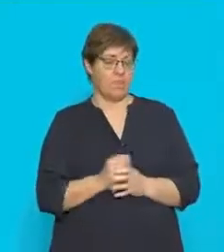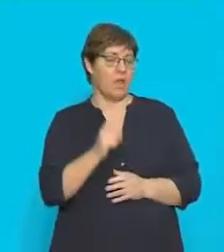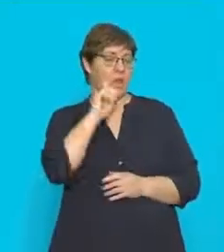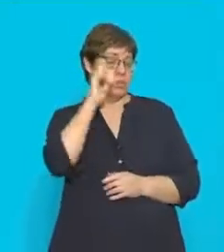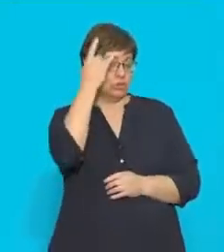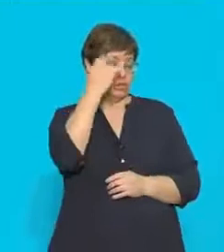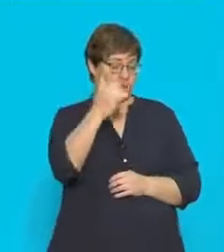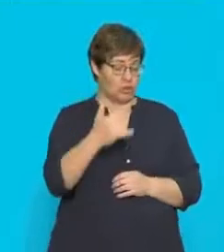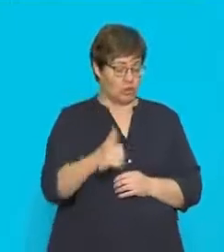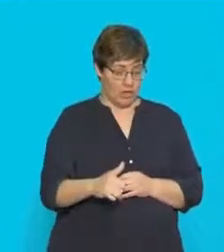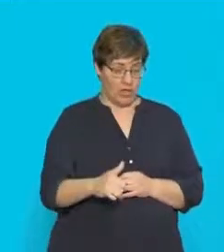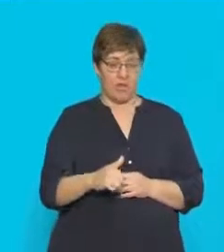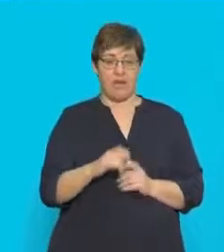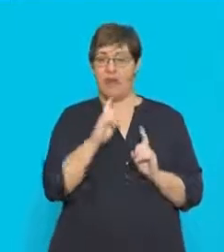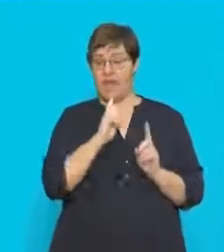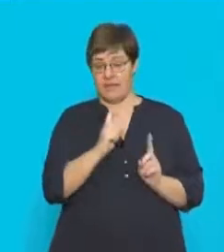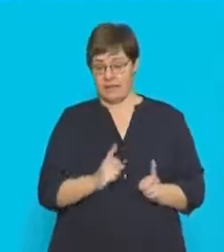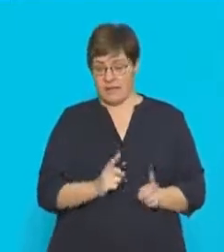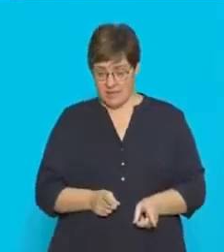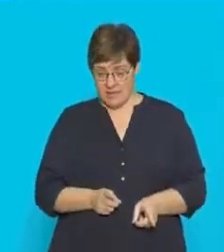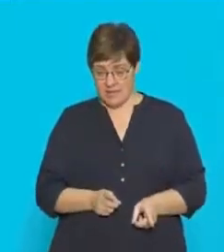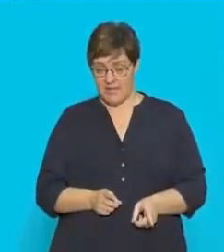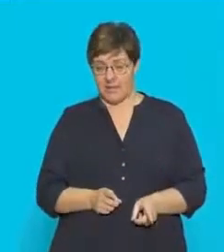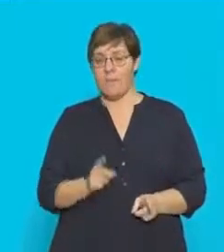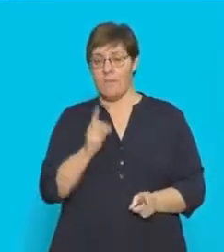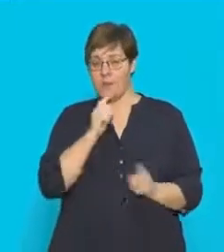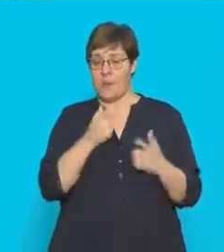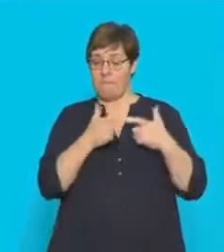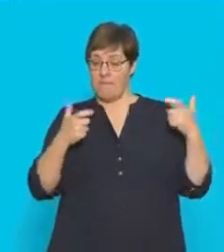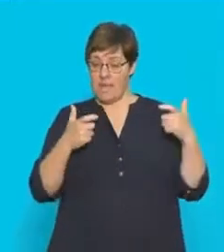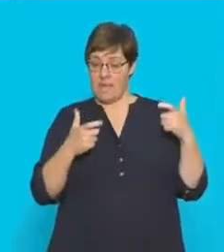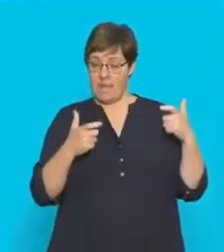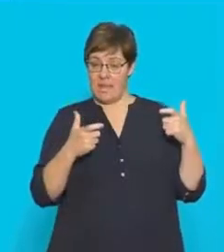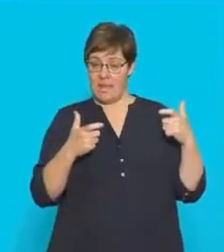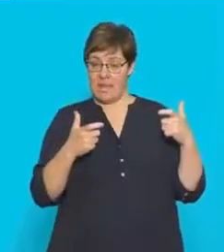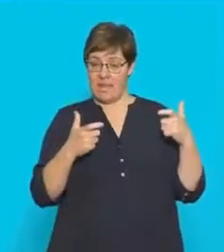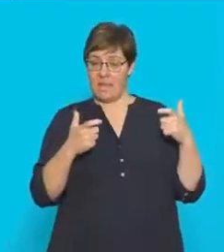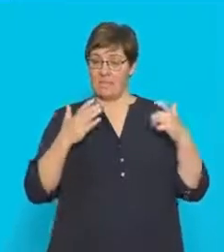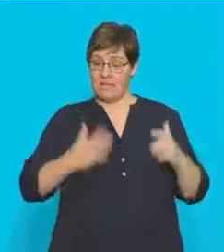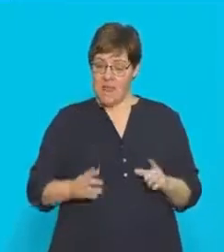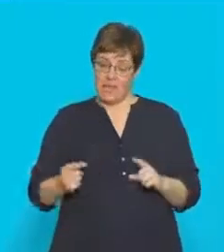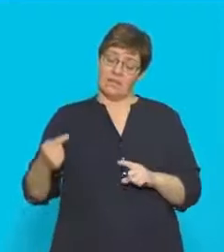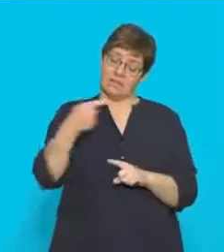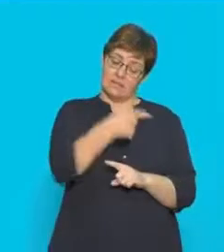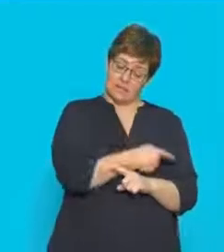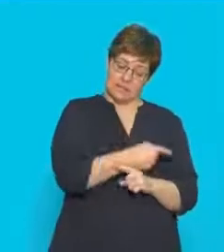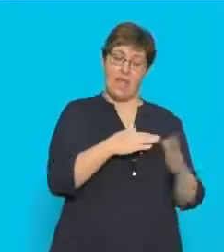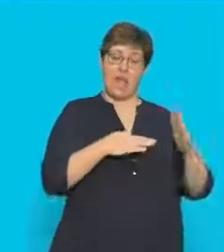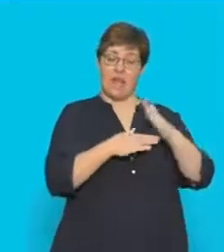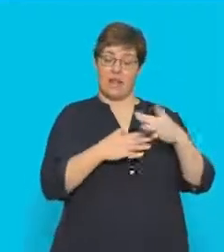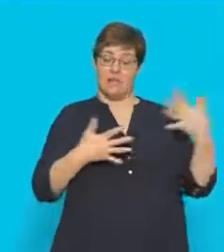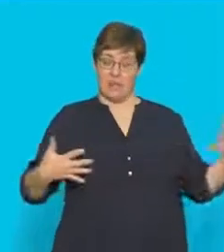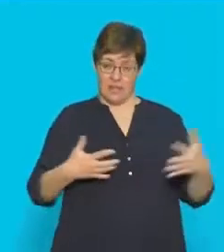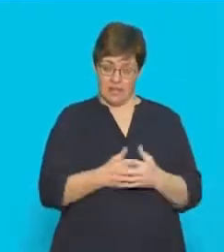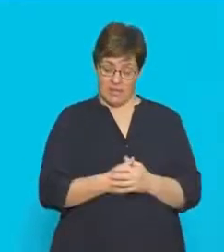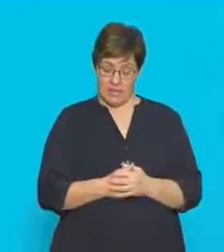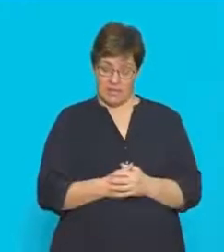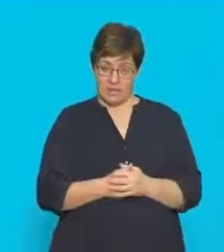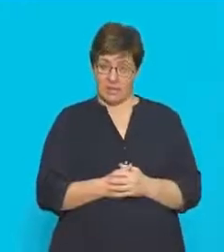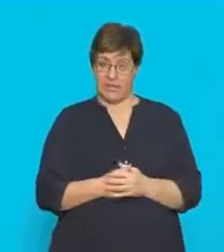our answers. It looks like the biggest side is across from the largest angle, and